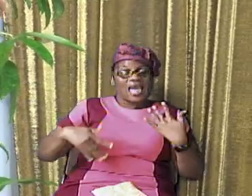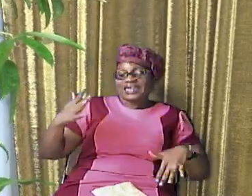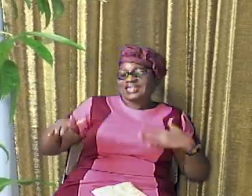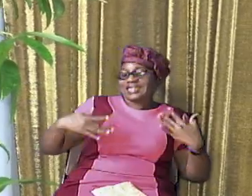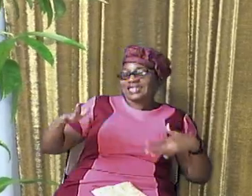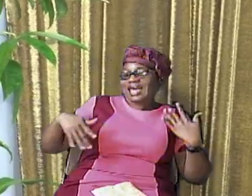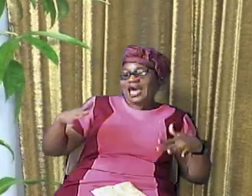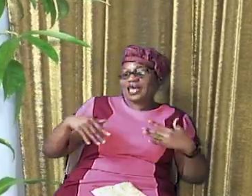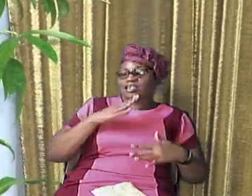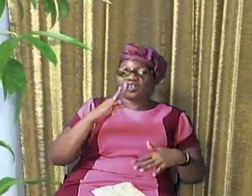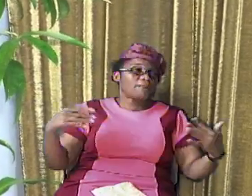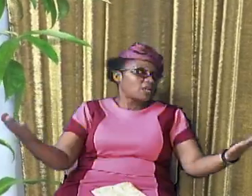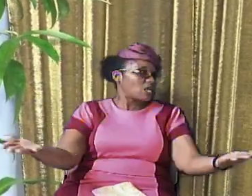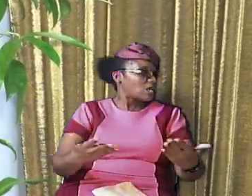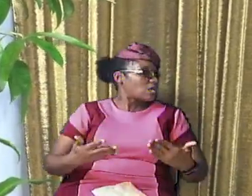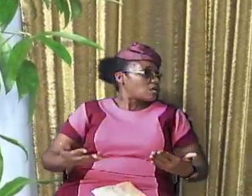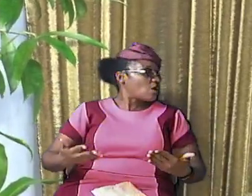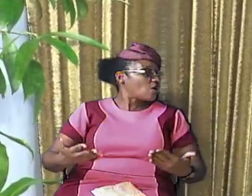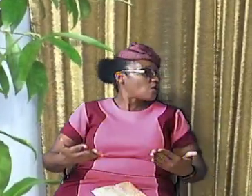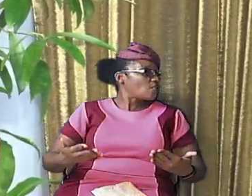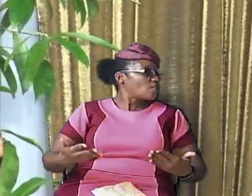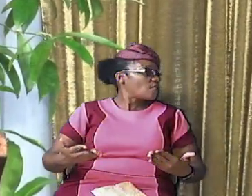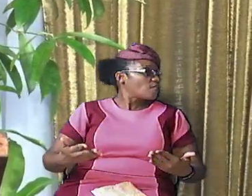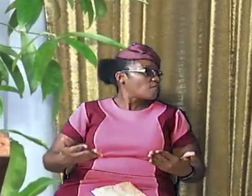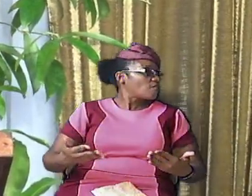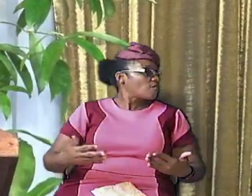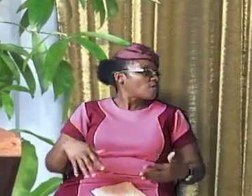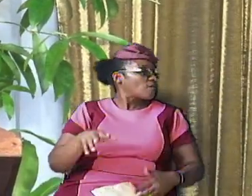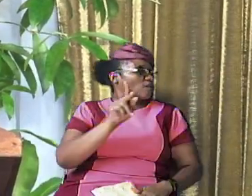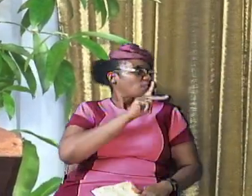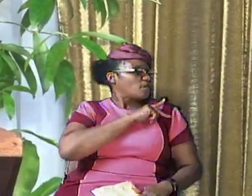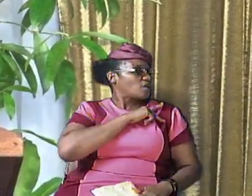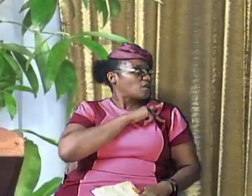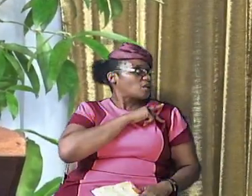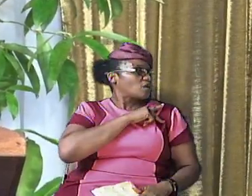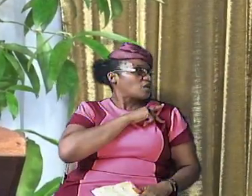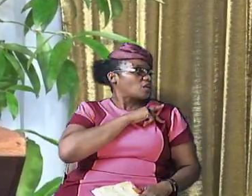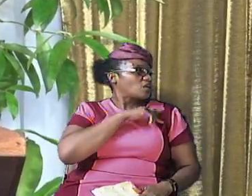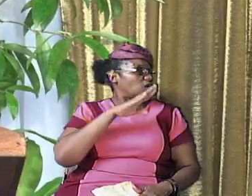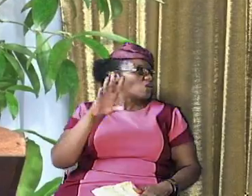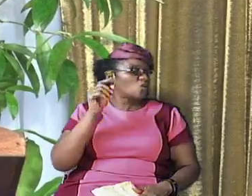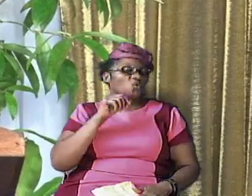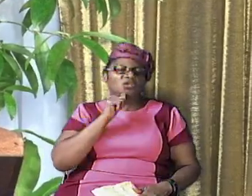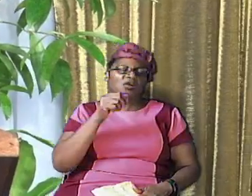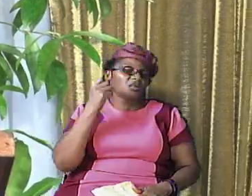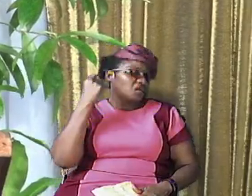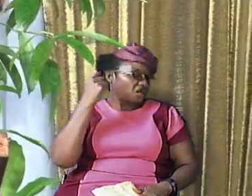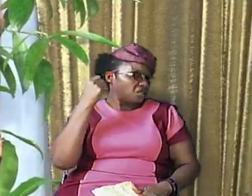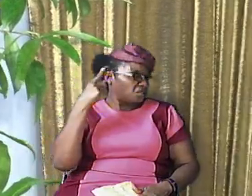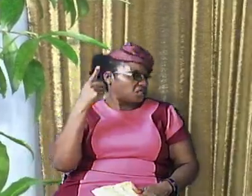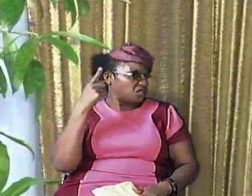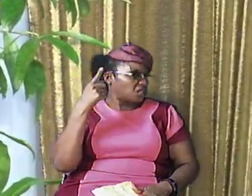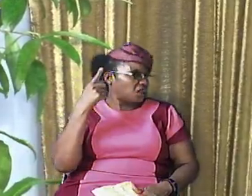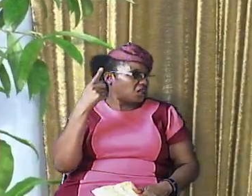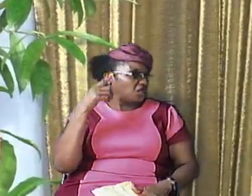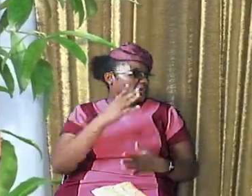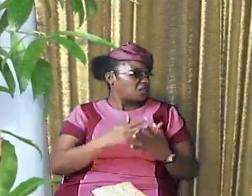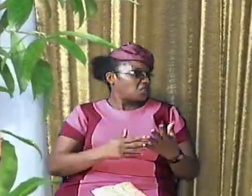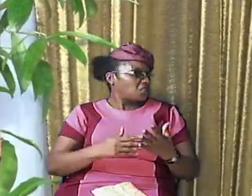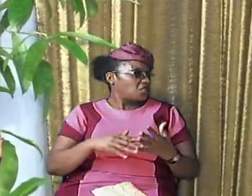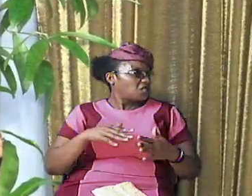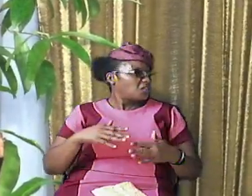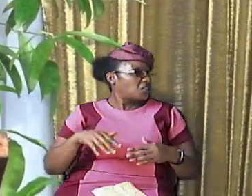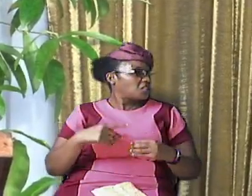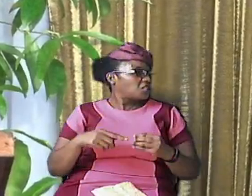excited to be here. You know what? The king couldn't understand. I'm telling somebody that needs to be encouraged and setting a